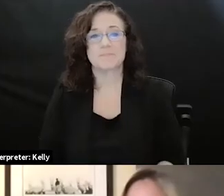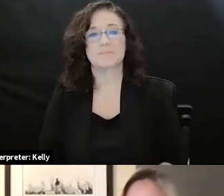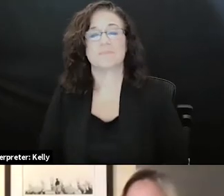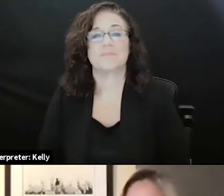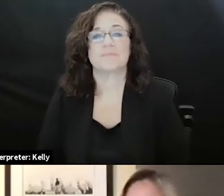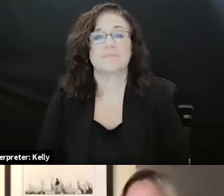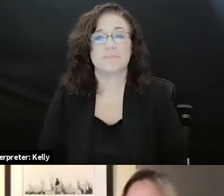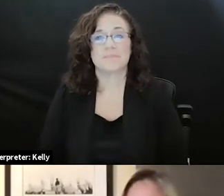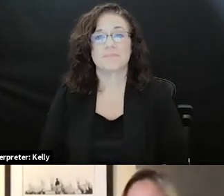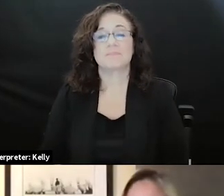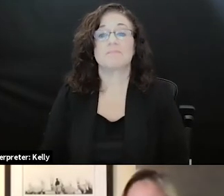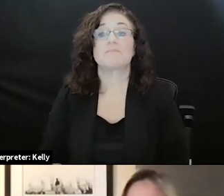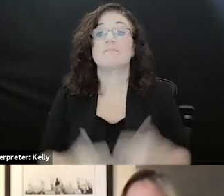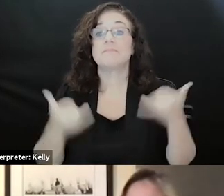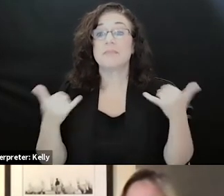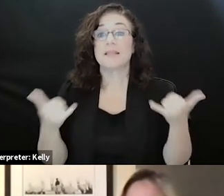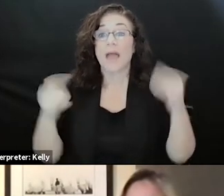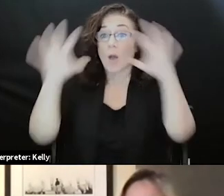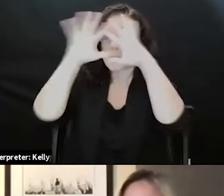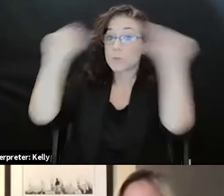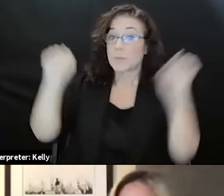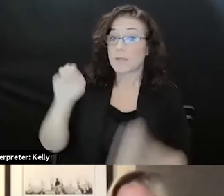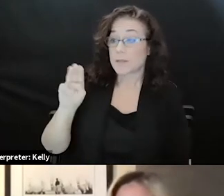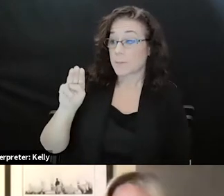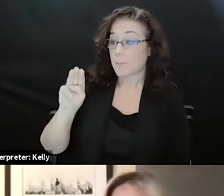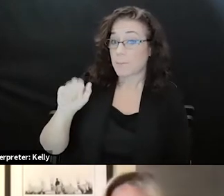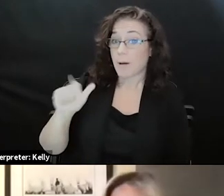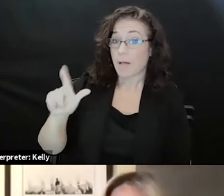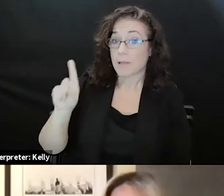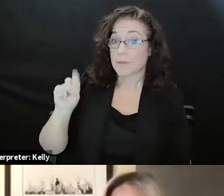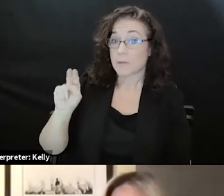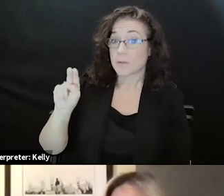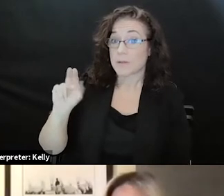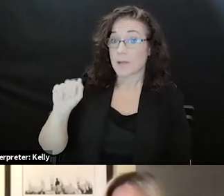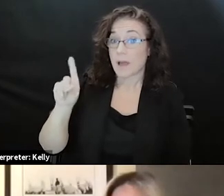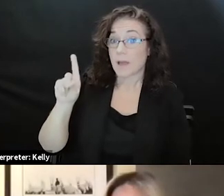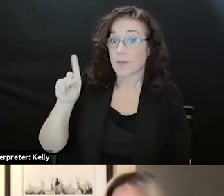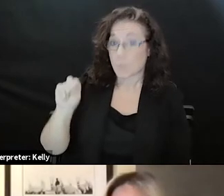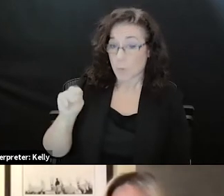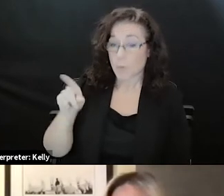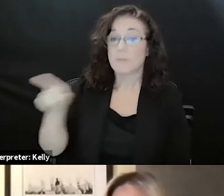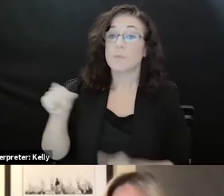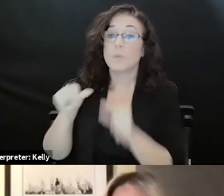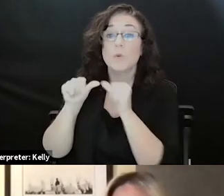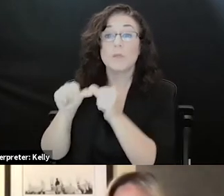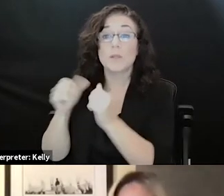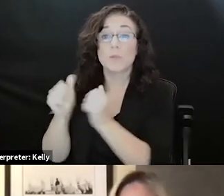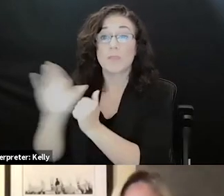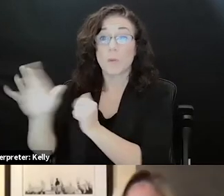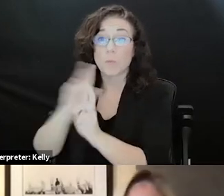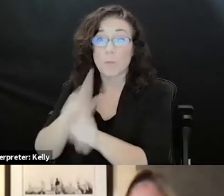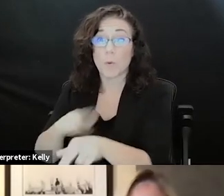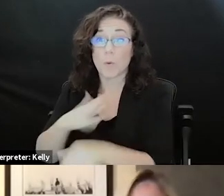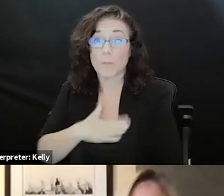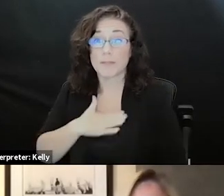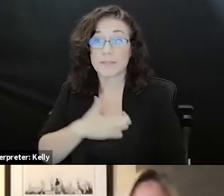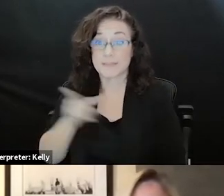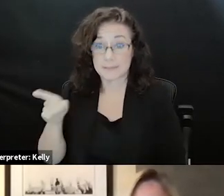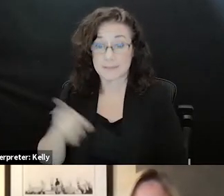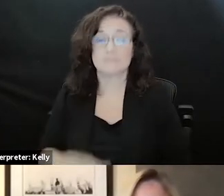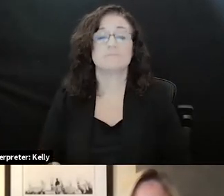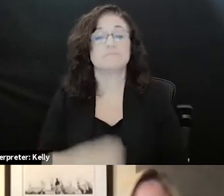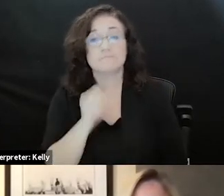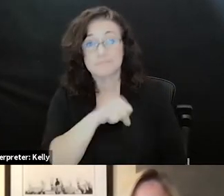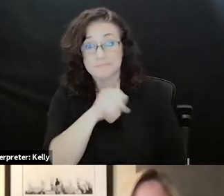and now superintendent maldonado could you please continue with your report thank you yes and i'm going to ask uh